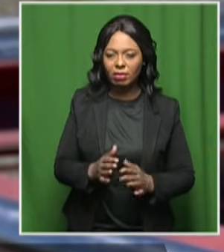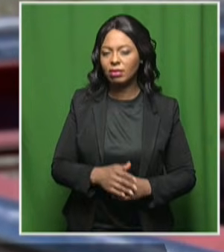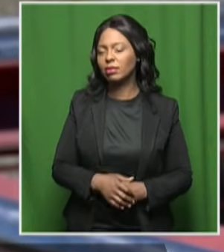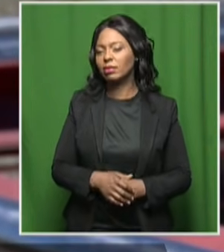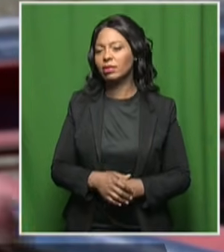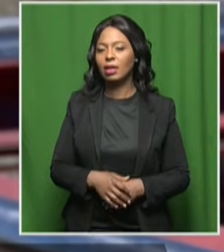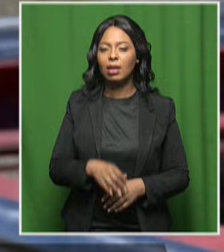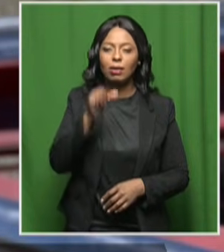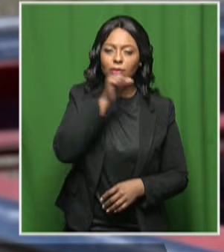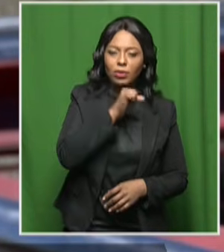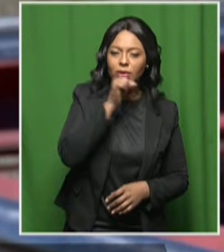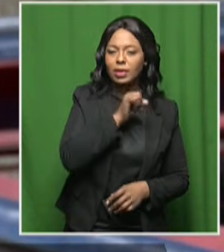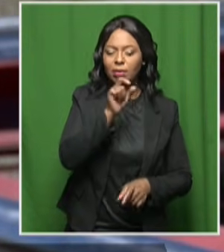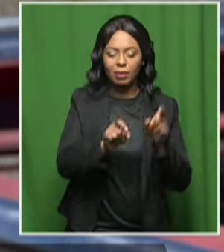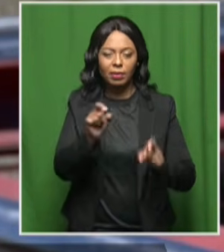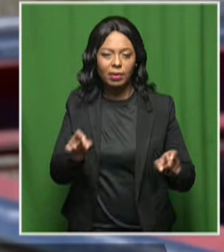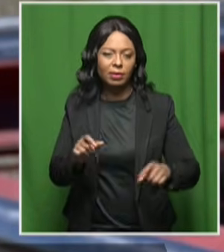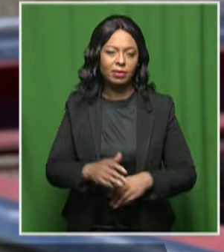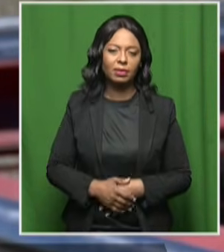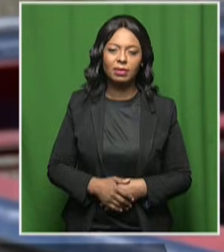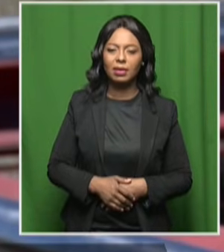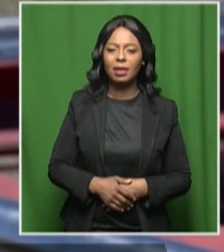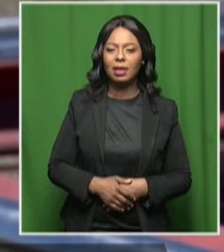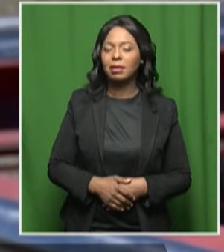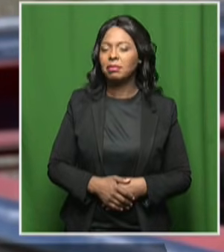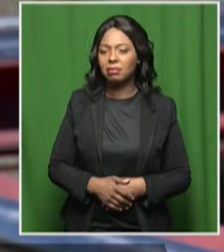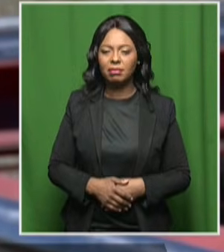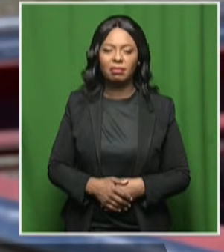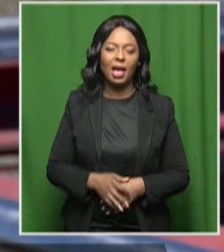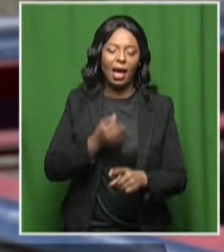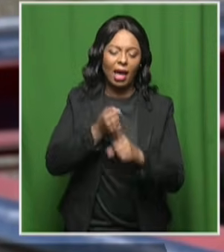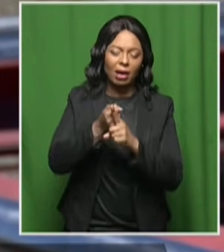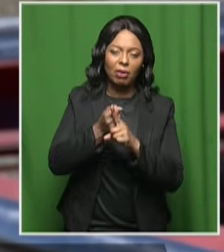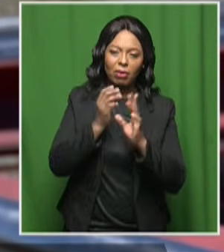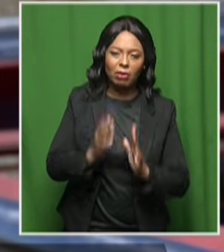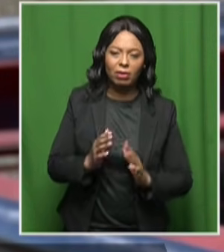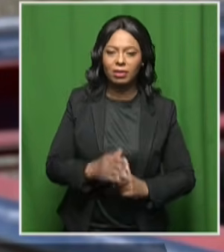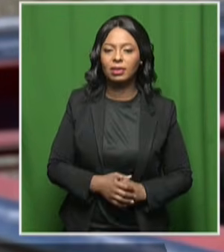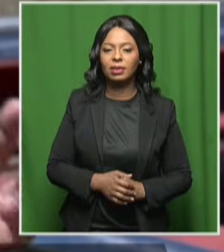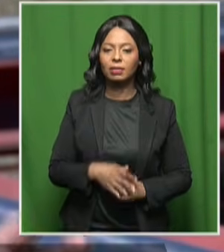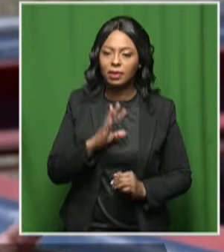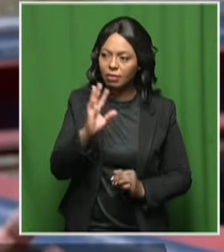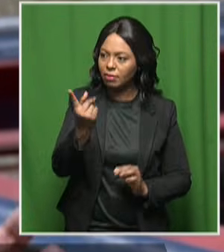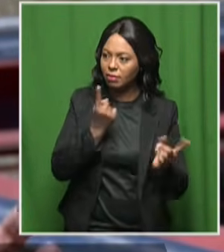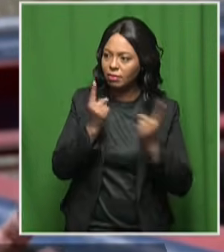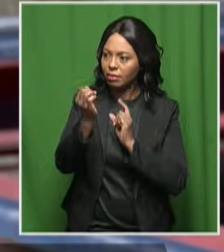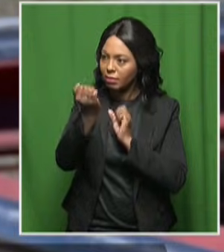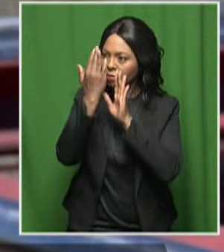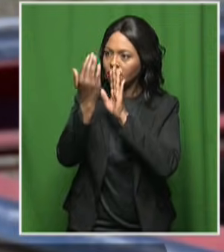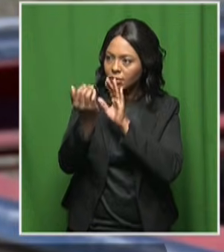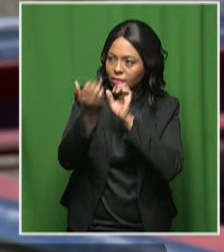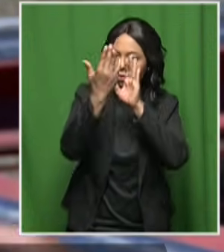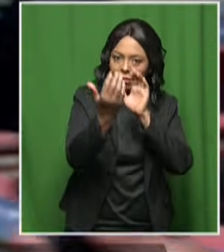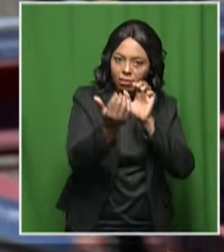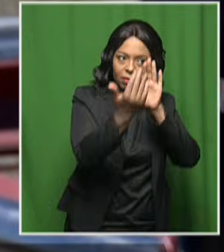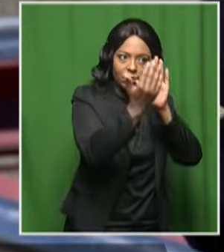music stars, legends, icons, okay. Yes, that's what I love about my job, the people that I get to see.